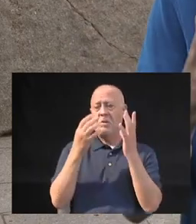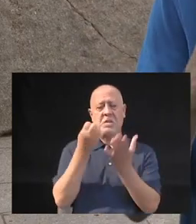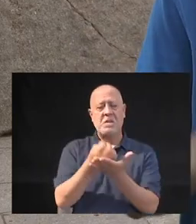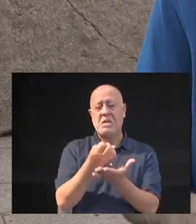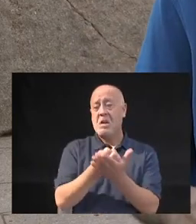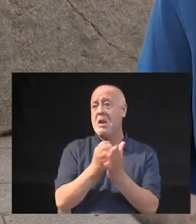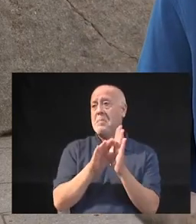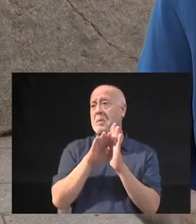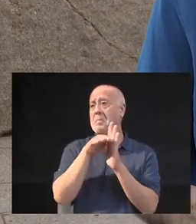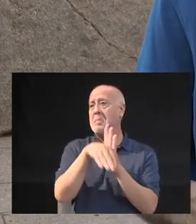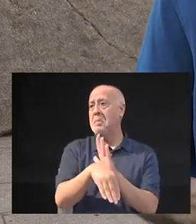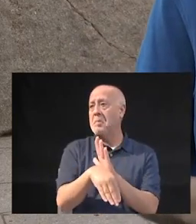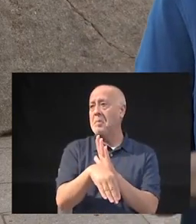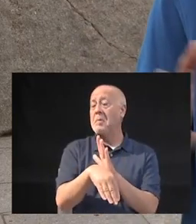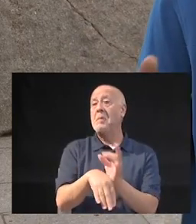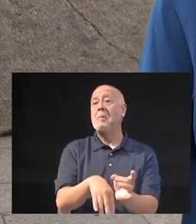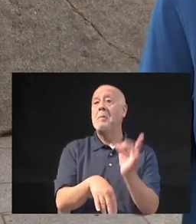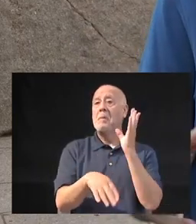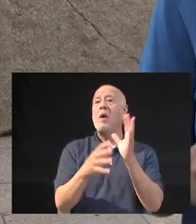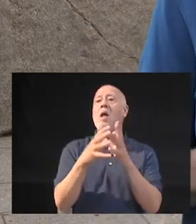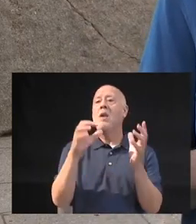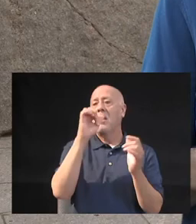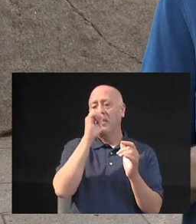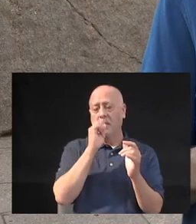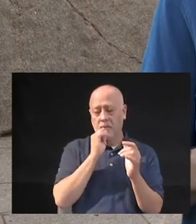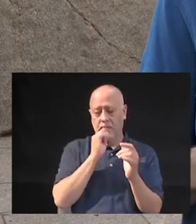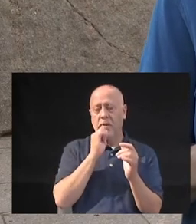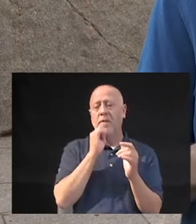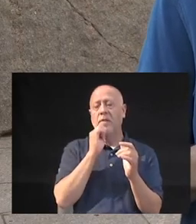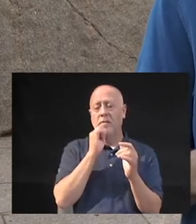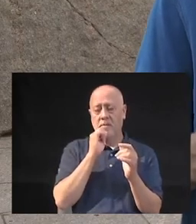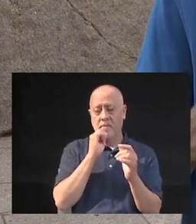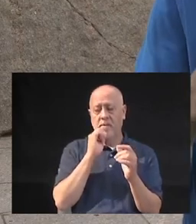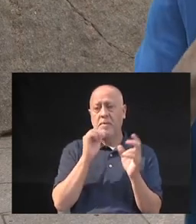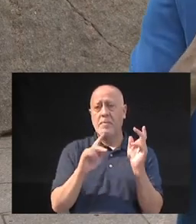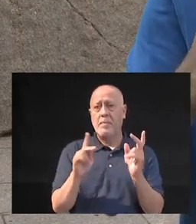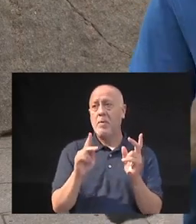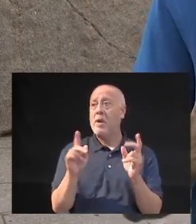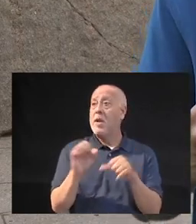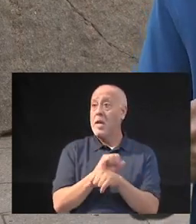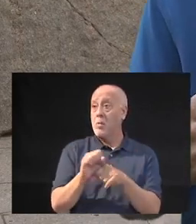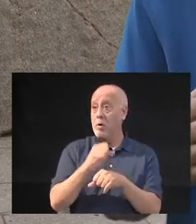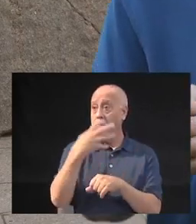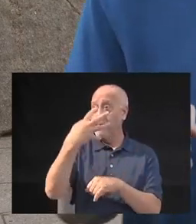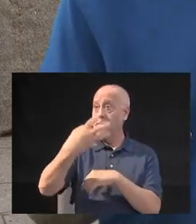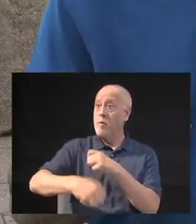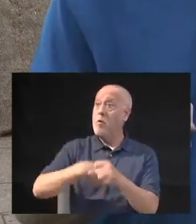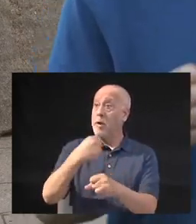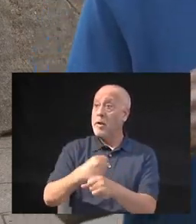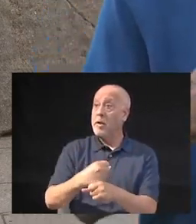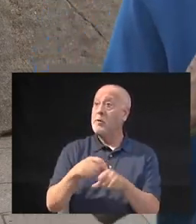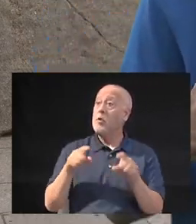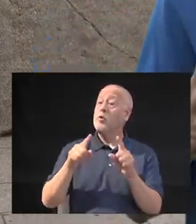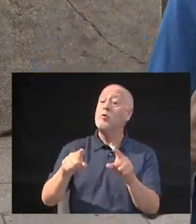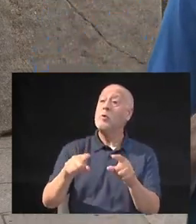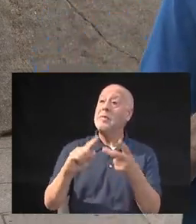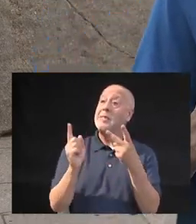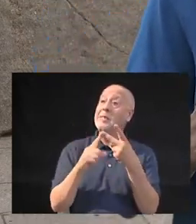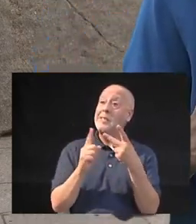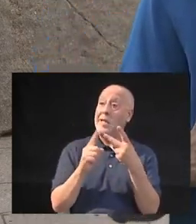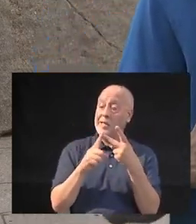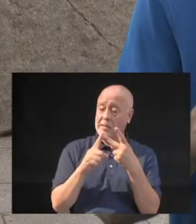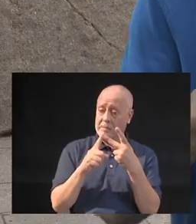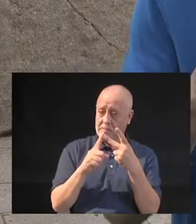is in a deep depression, and there's a lot of suffering as a result. In fact, he works for 4 years, and in his second inaugural